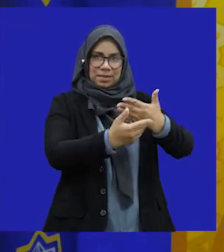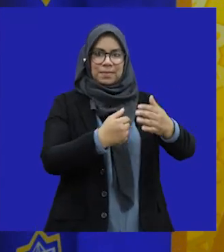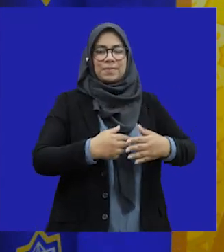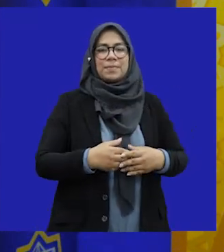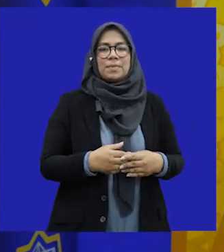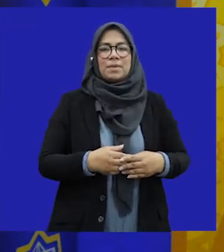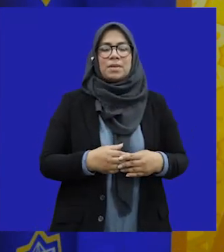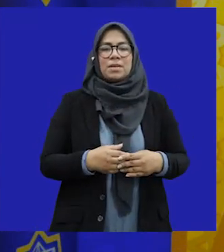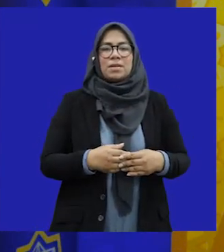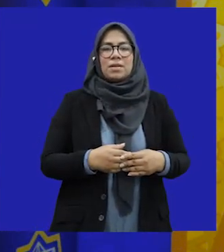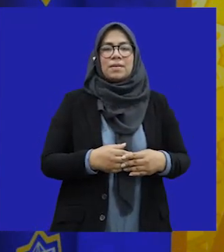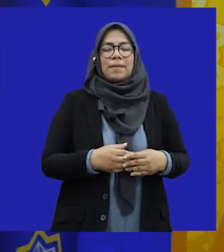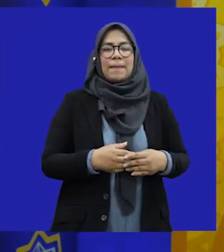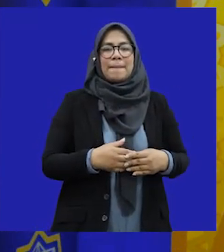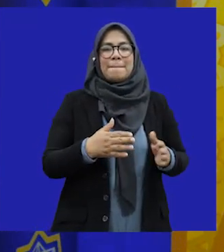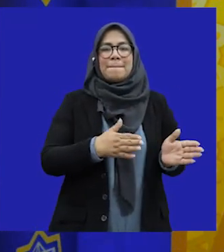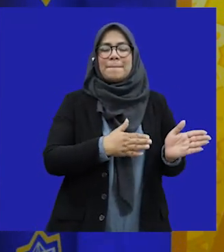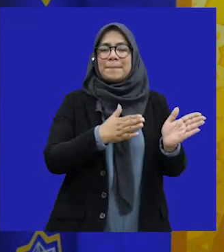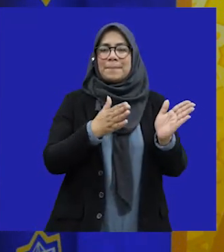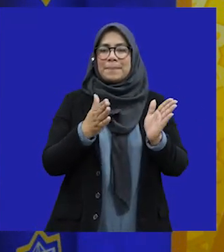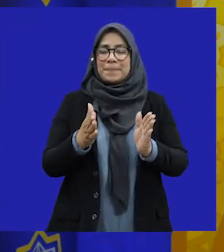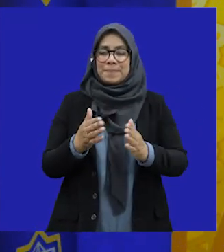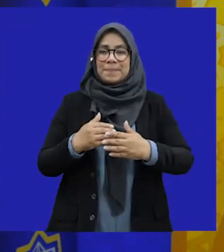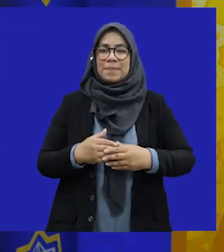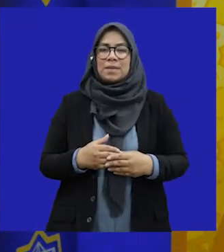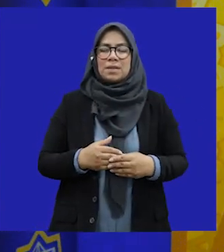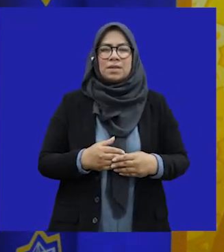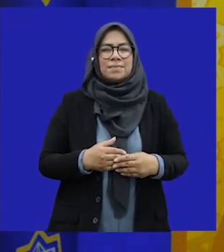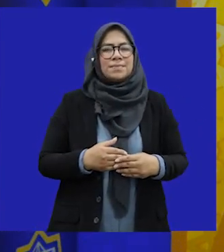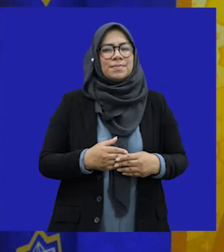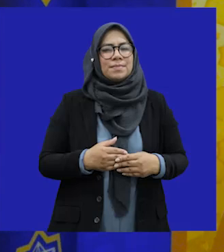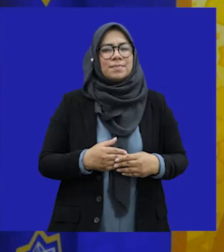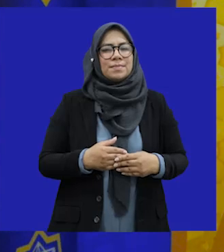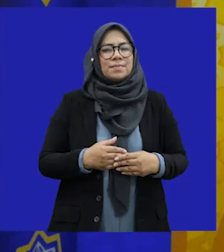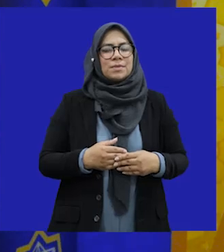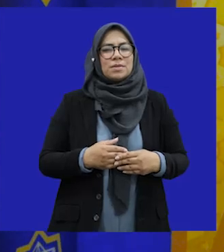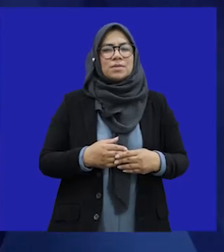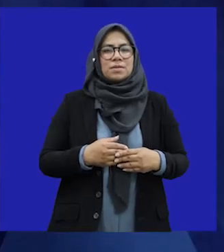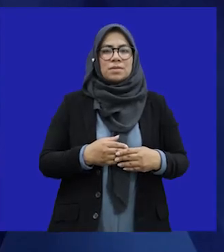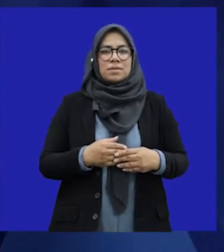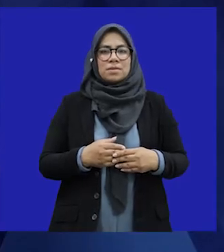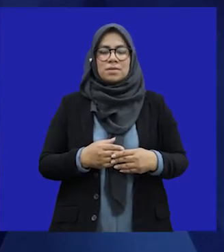It is to draw closer to Allah Azza wa Jal, glorified and exalted be He,